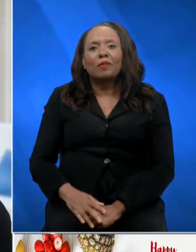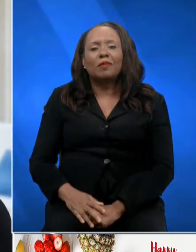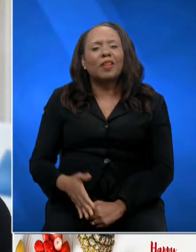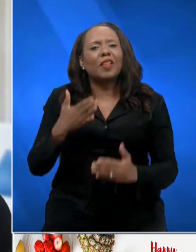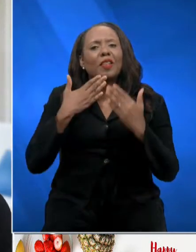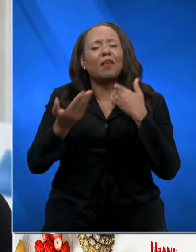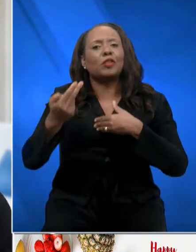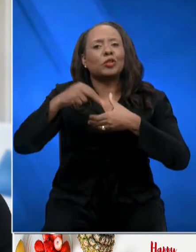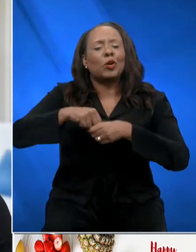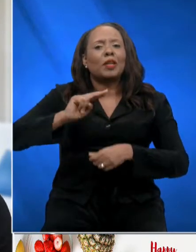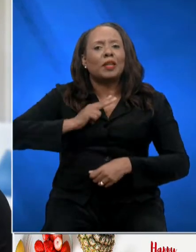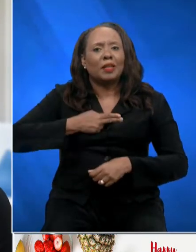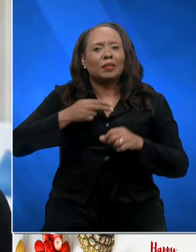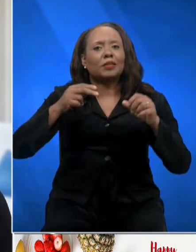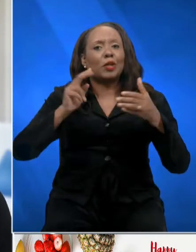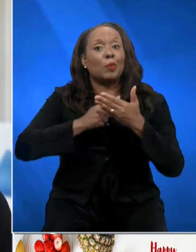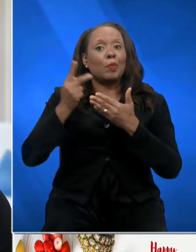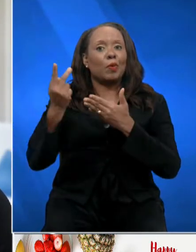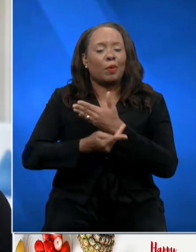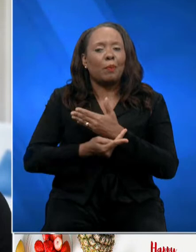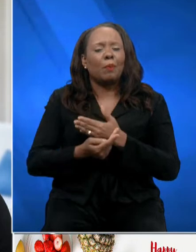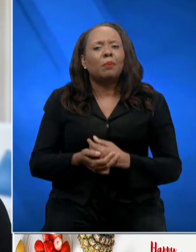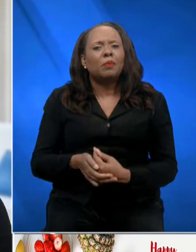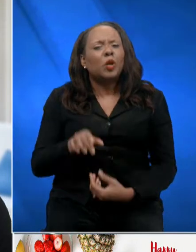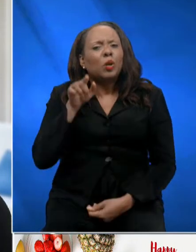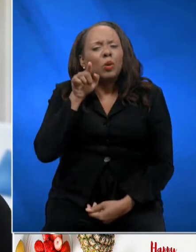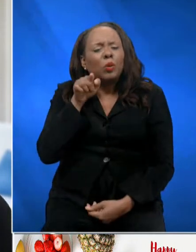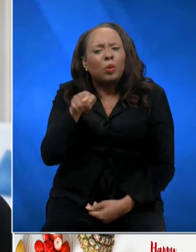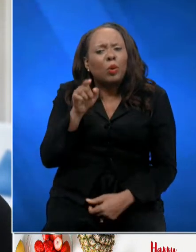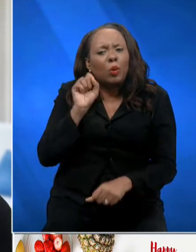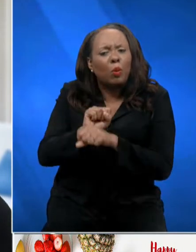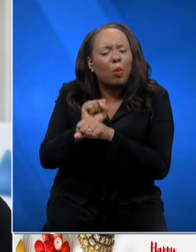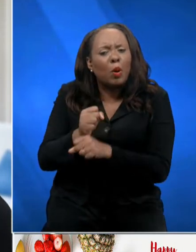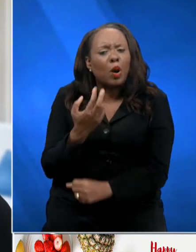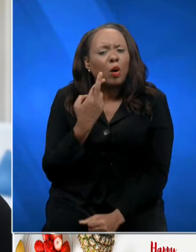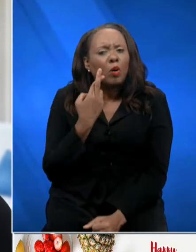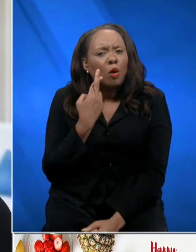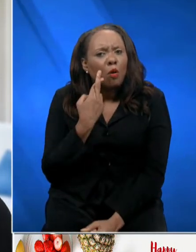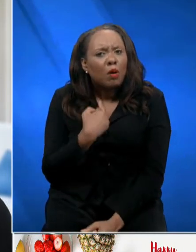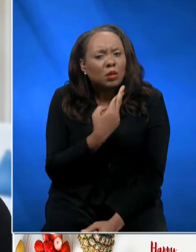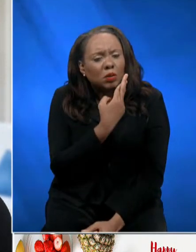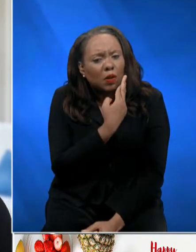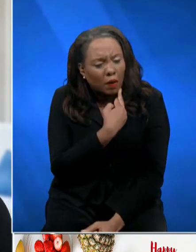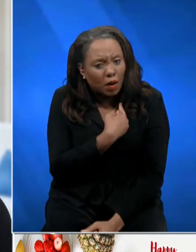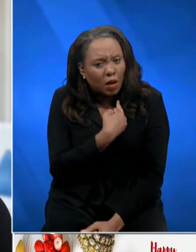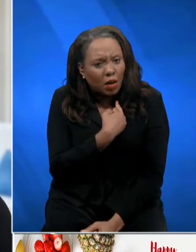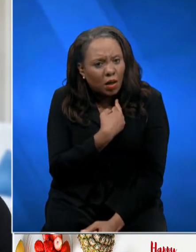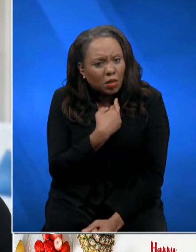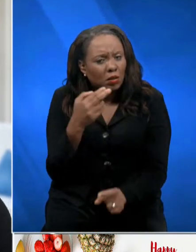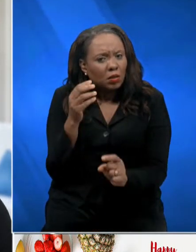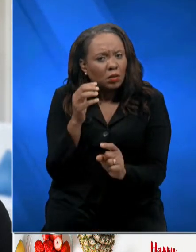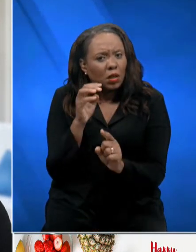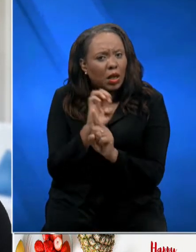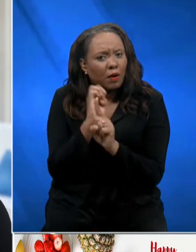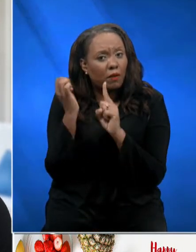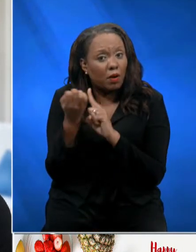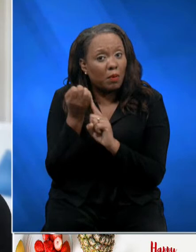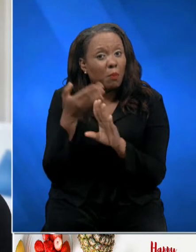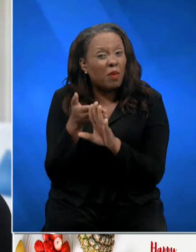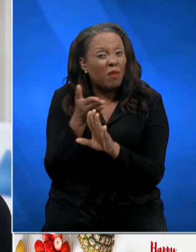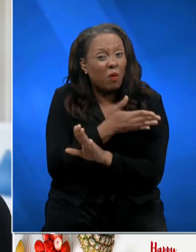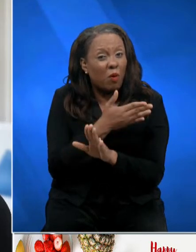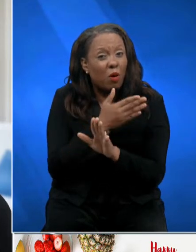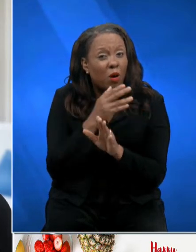Your Action. So I understand that you worked in the restaurant setting before you lost your